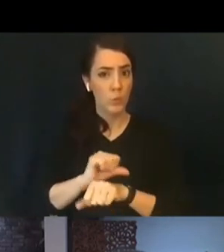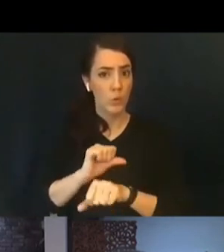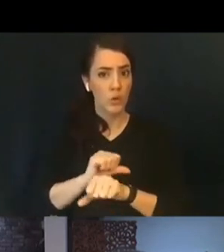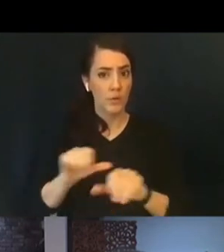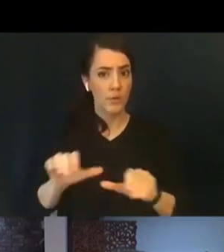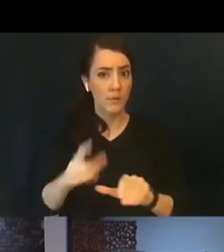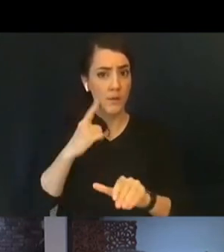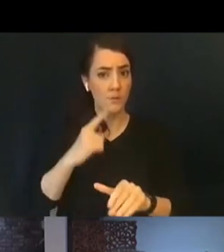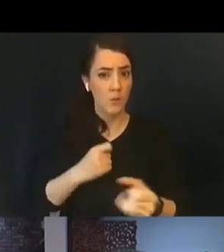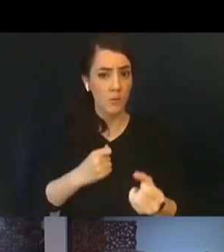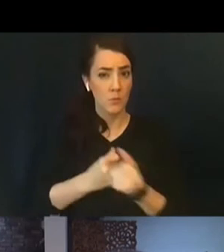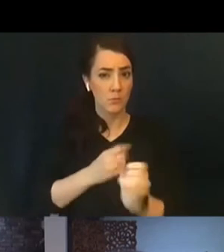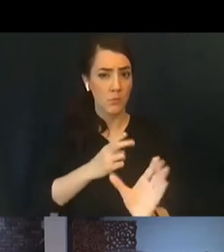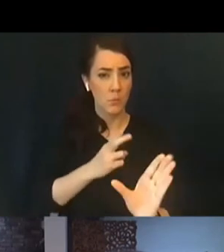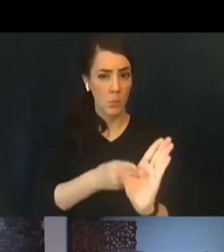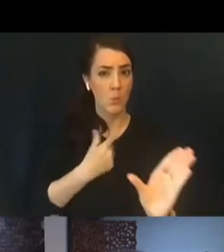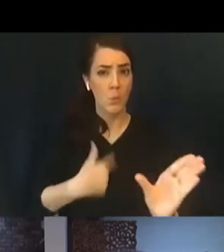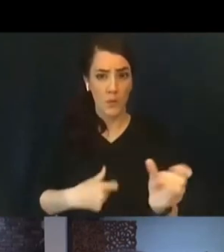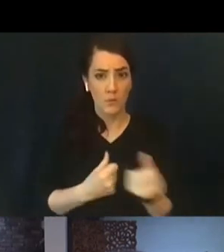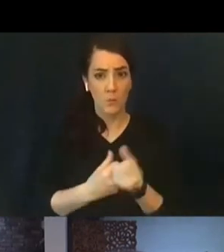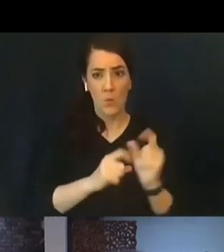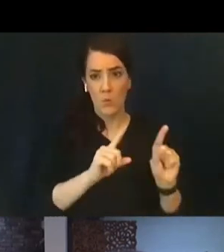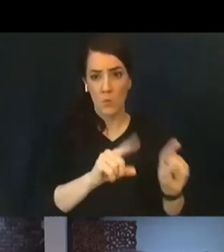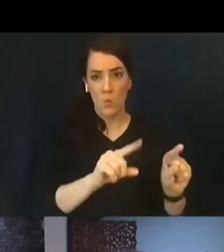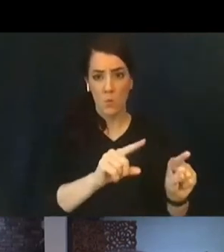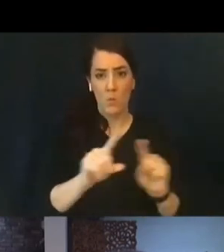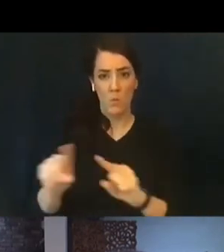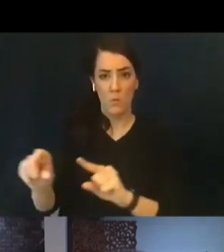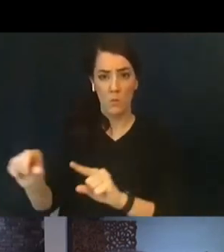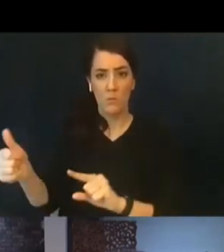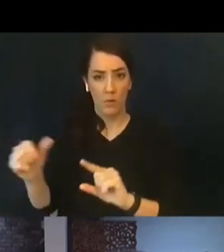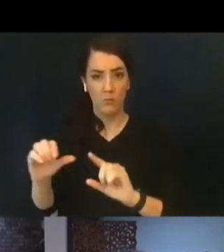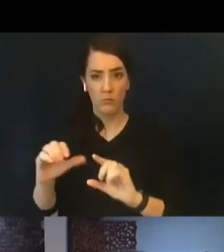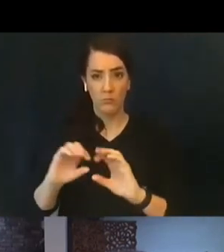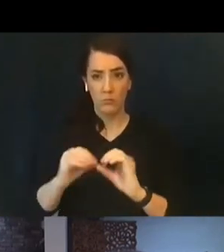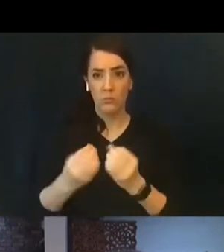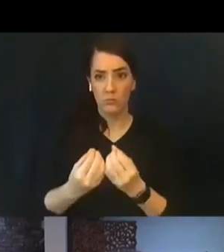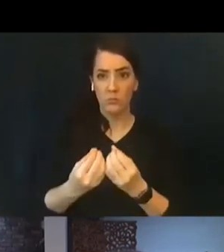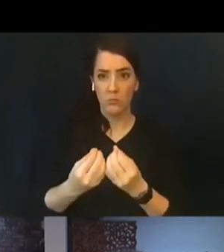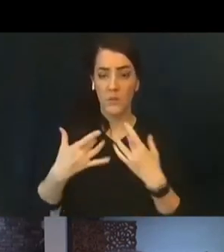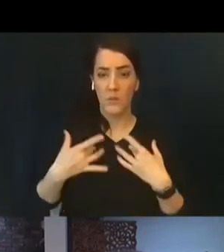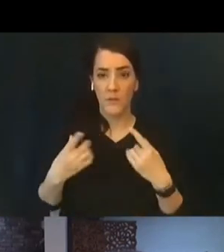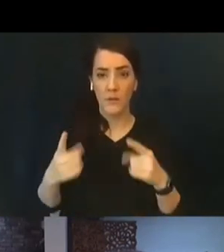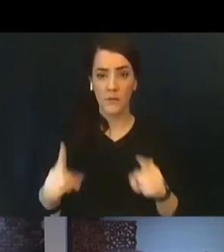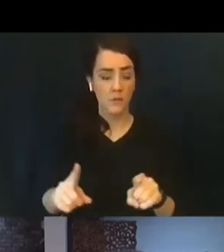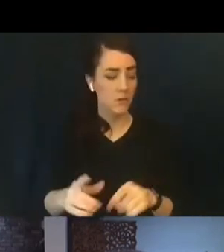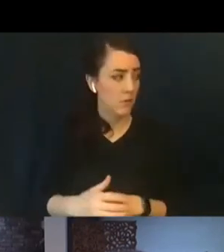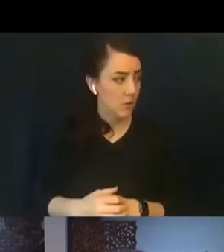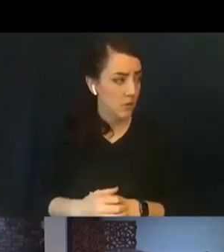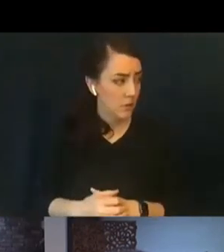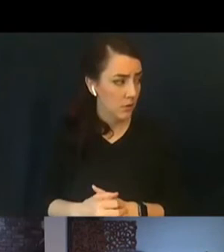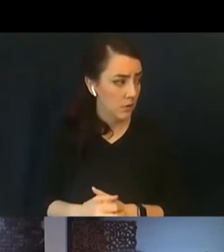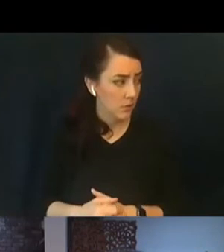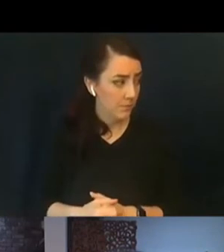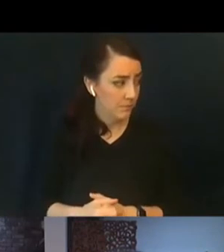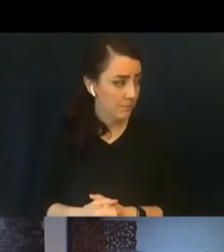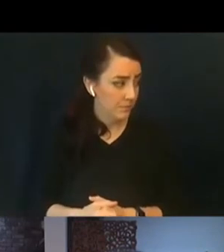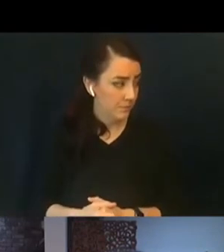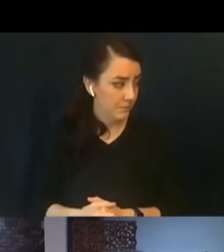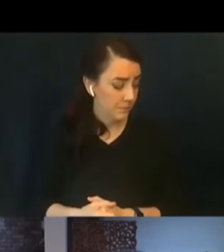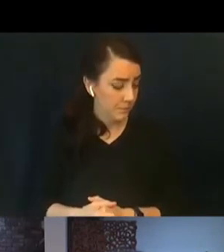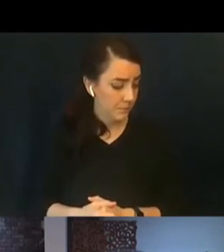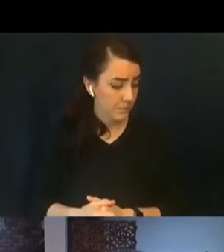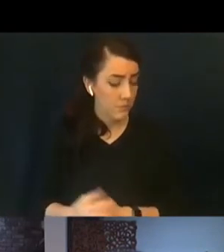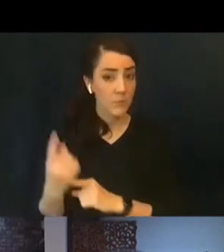for participation. Um, so this past, um, this past year, Ukrainian